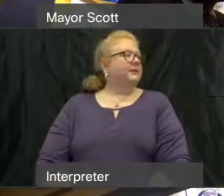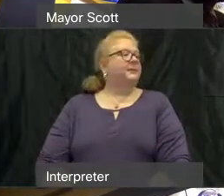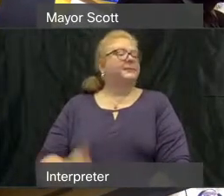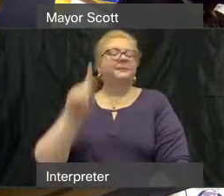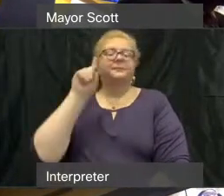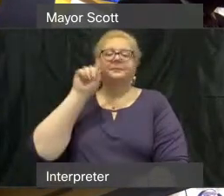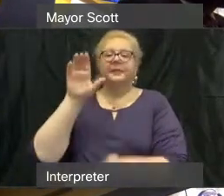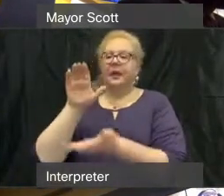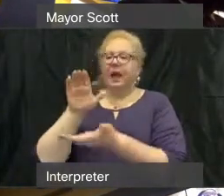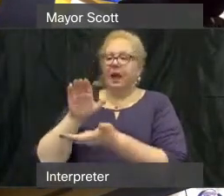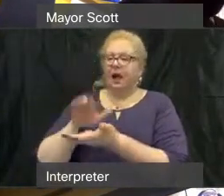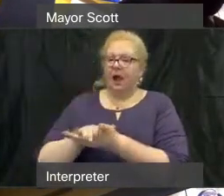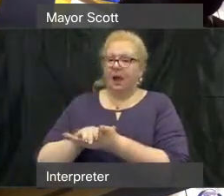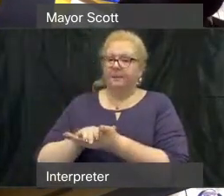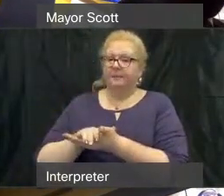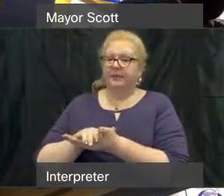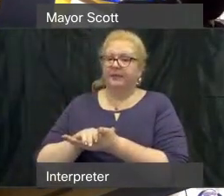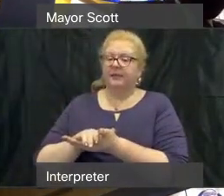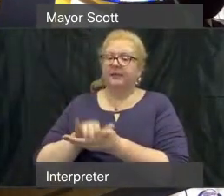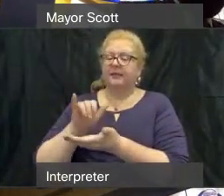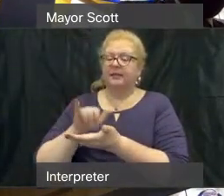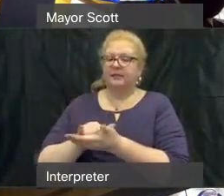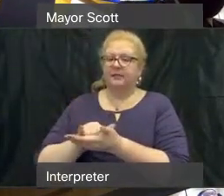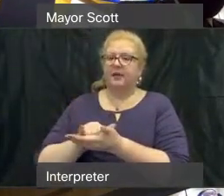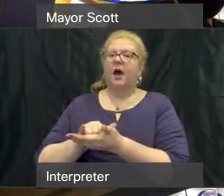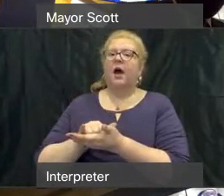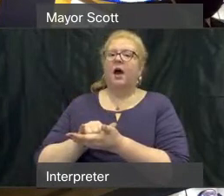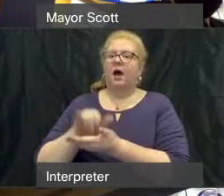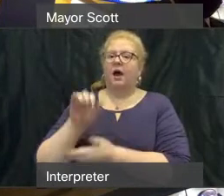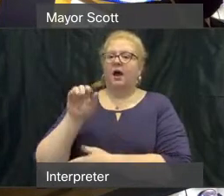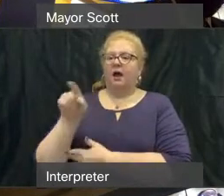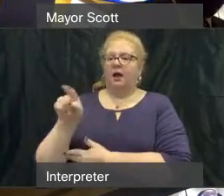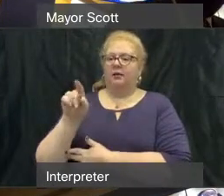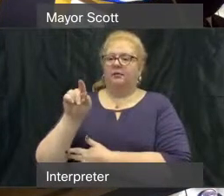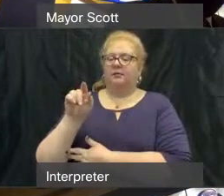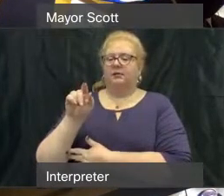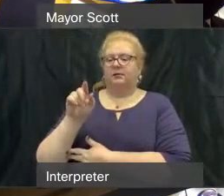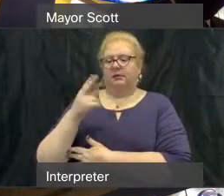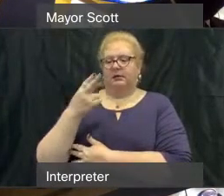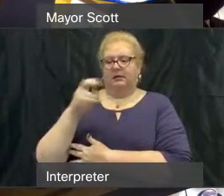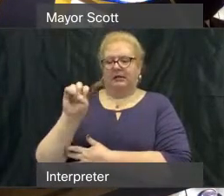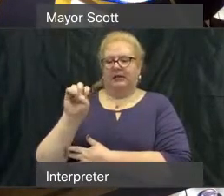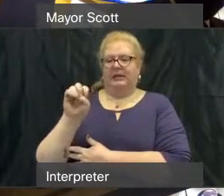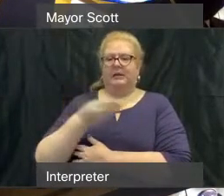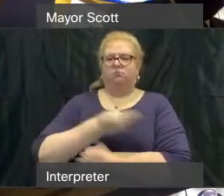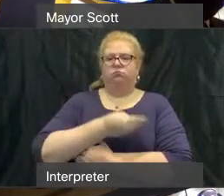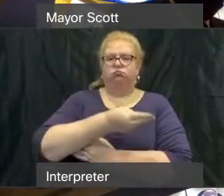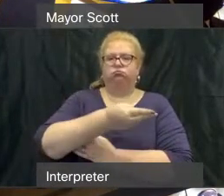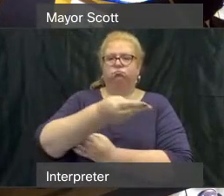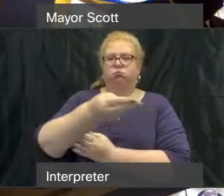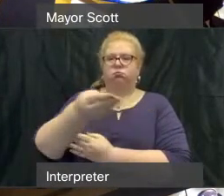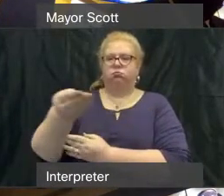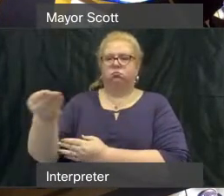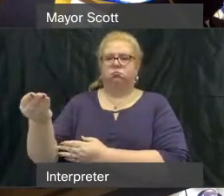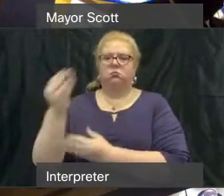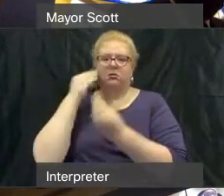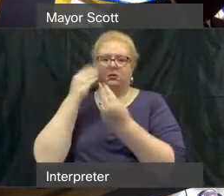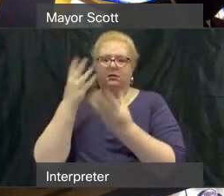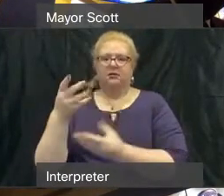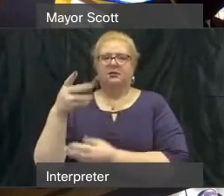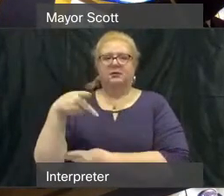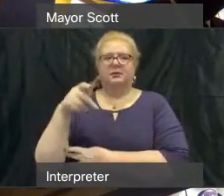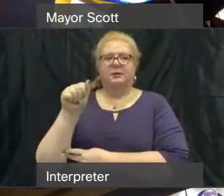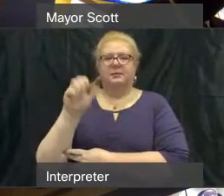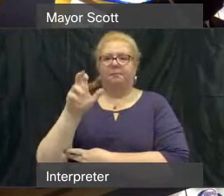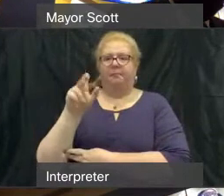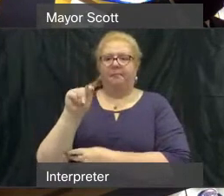I believe he passed out a packet to everyone last week, and these were two ordinances